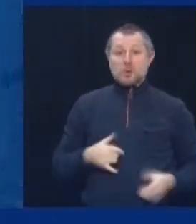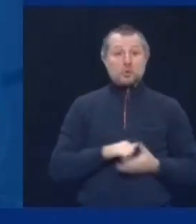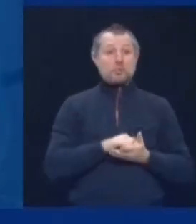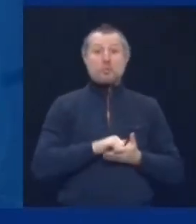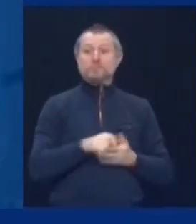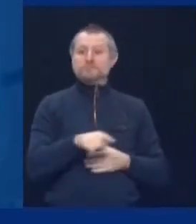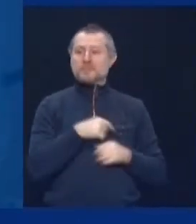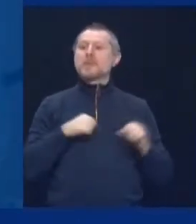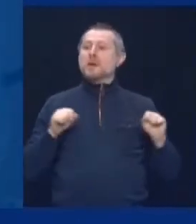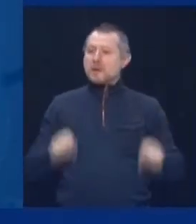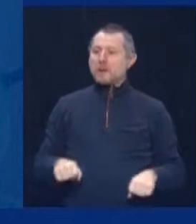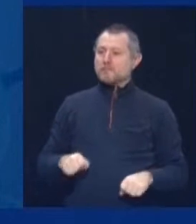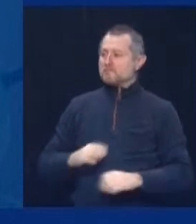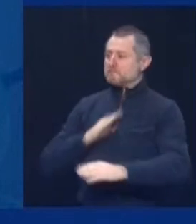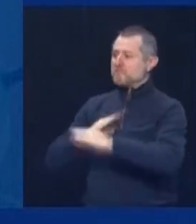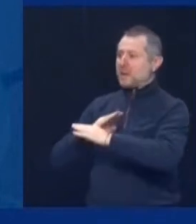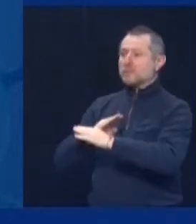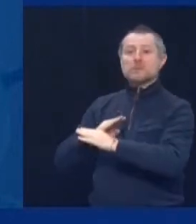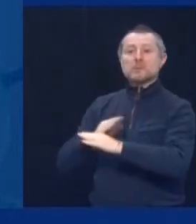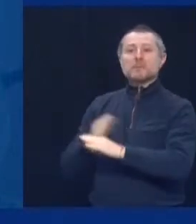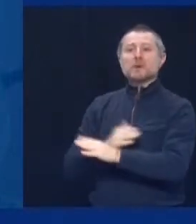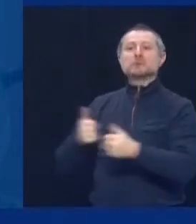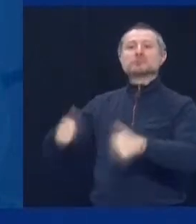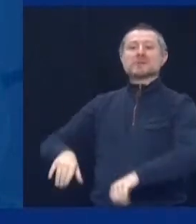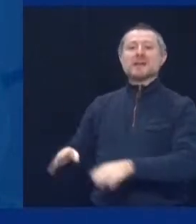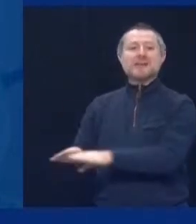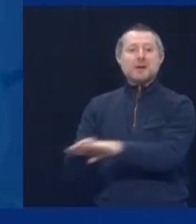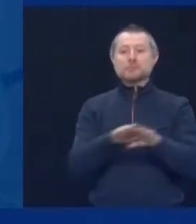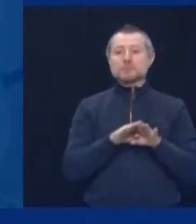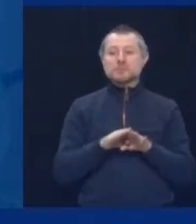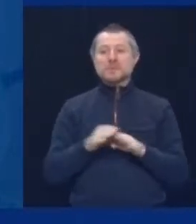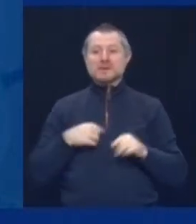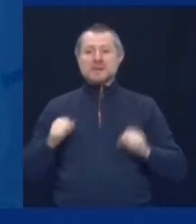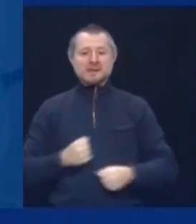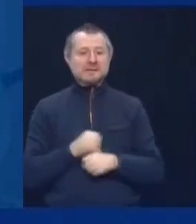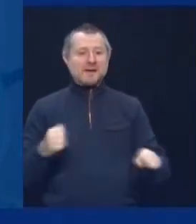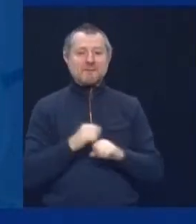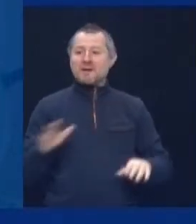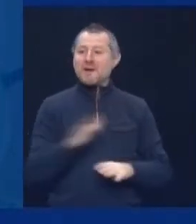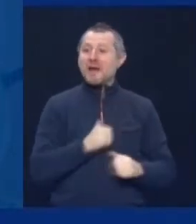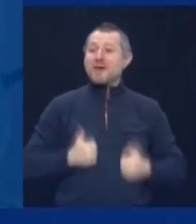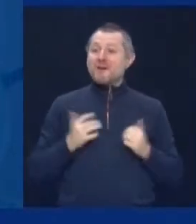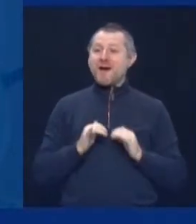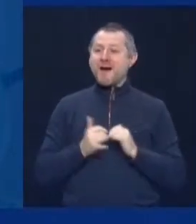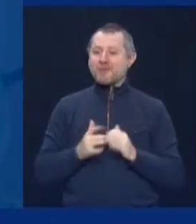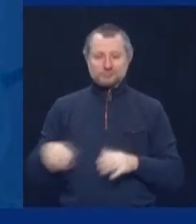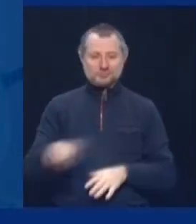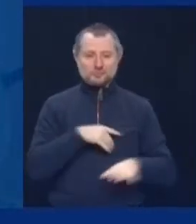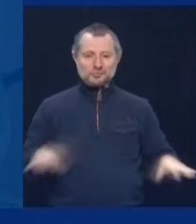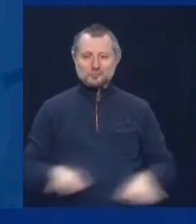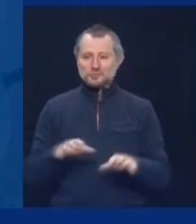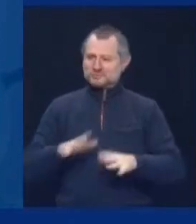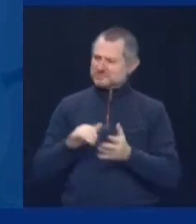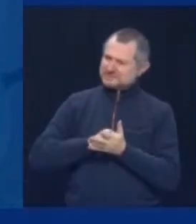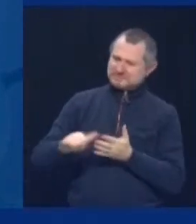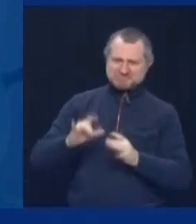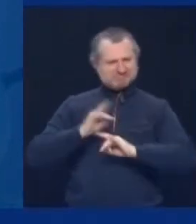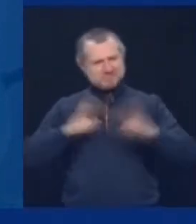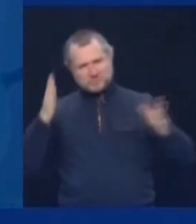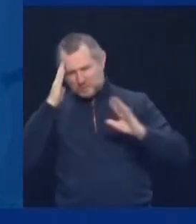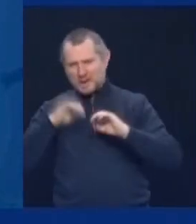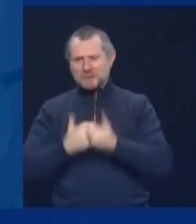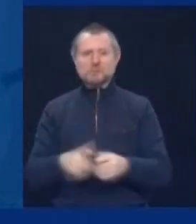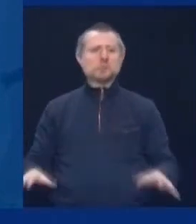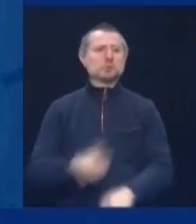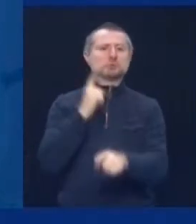can save lives. It depends on what we do, and we just have to do it. And New Yorkers are good at doing it. Slow the spread,